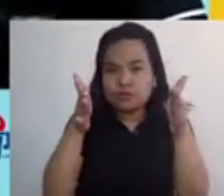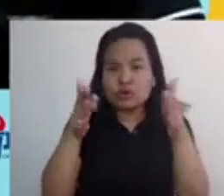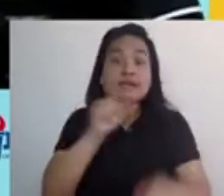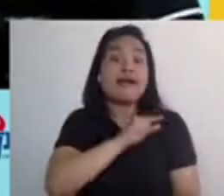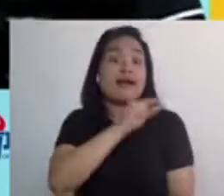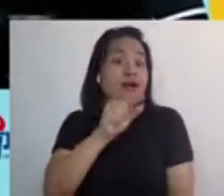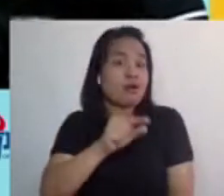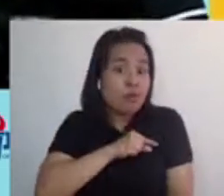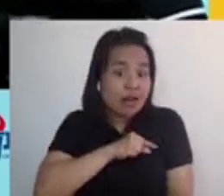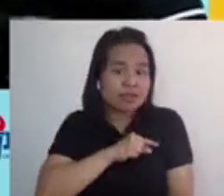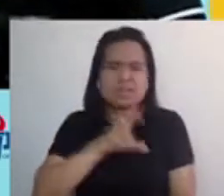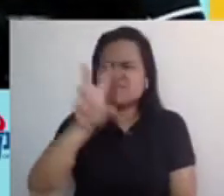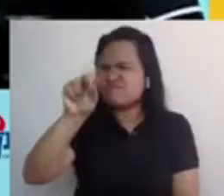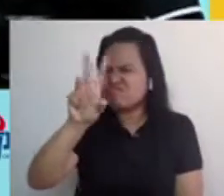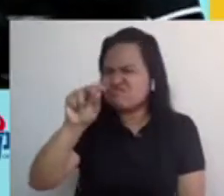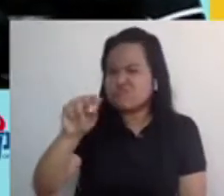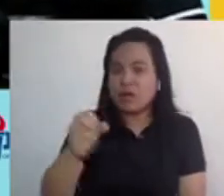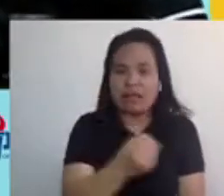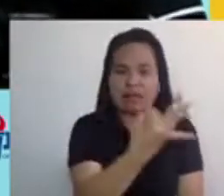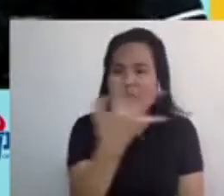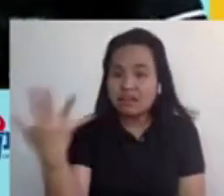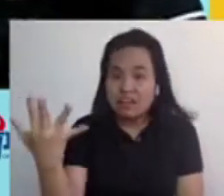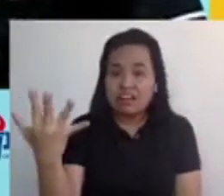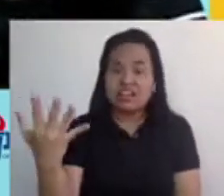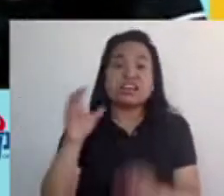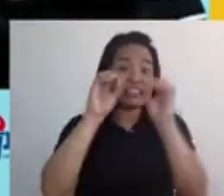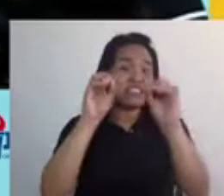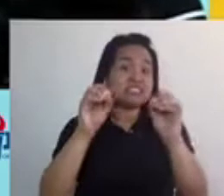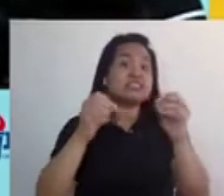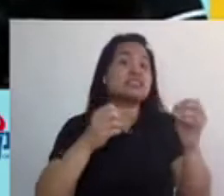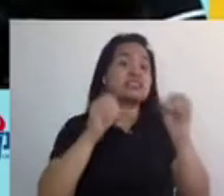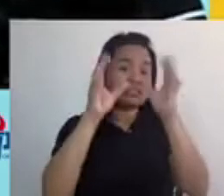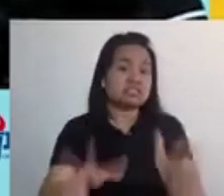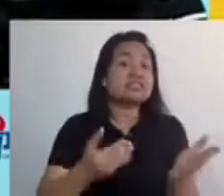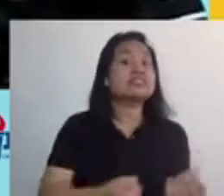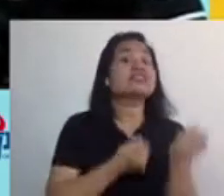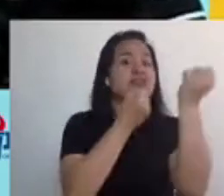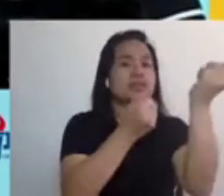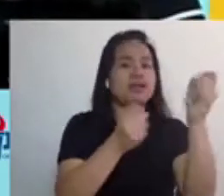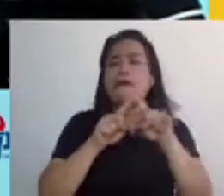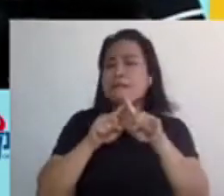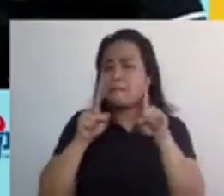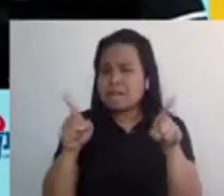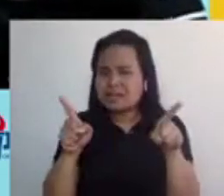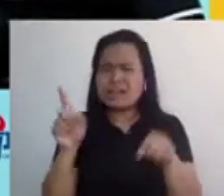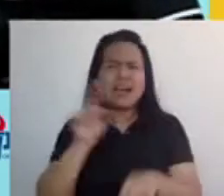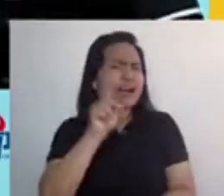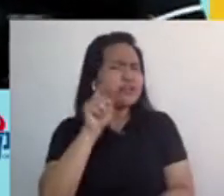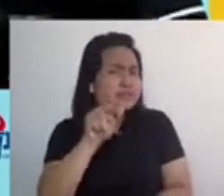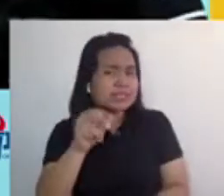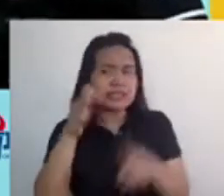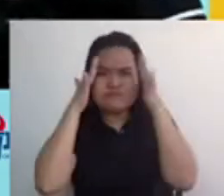of MOVs that teachers need to submit. However, what we do need to focus on, aside from the quality of our